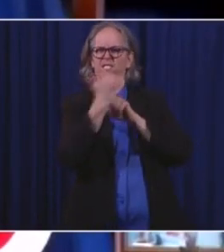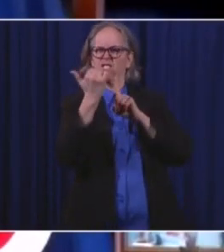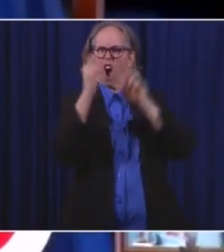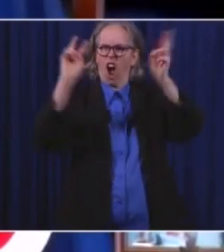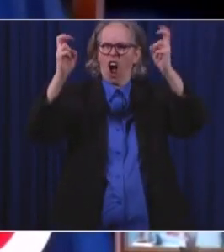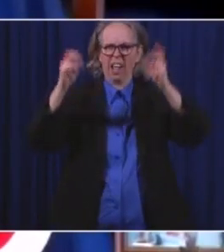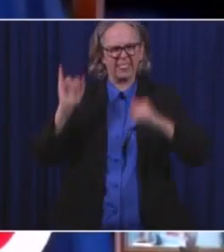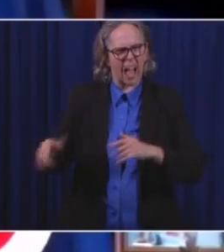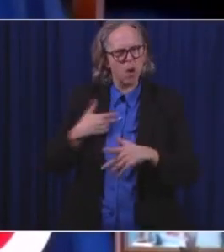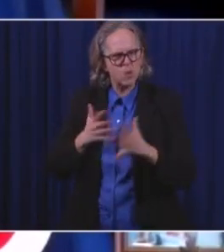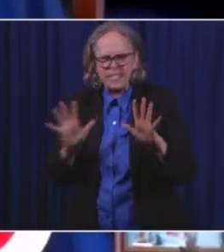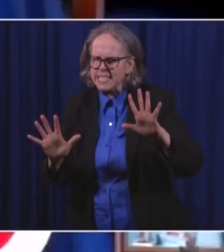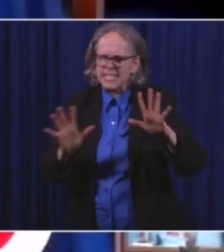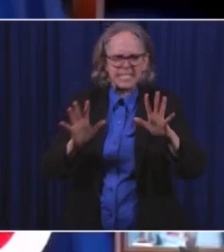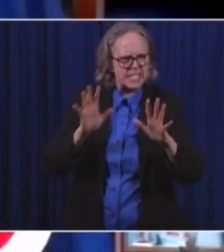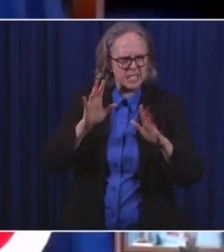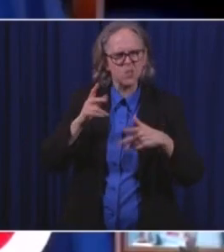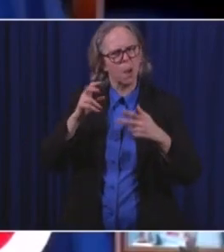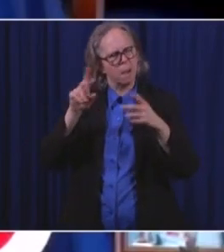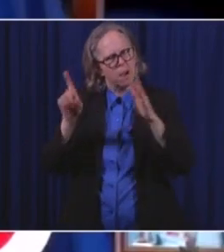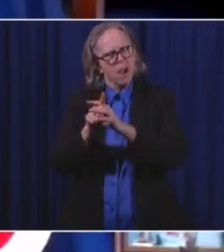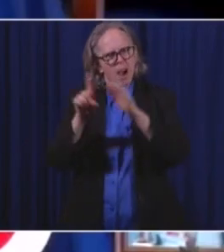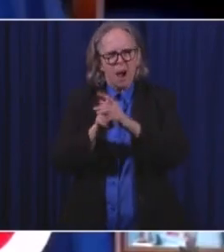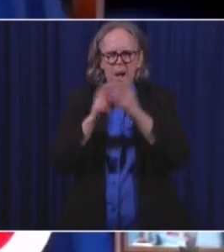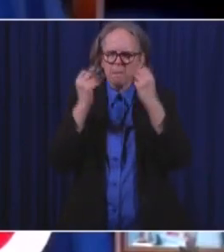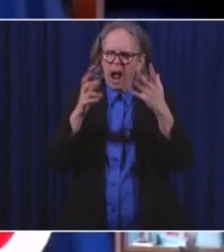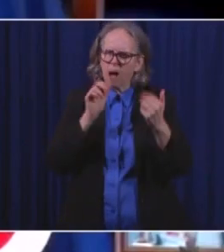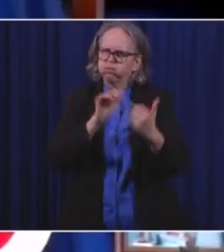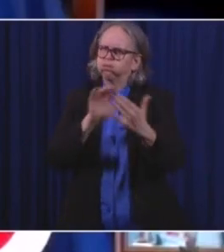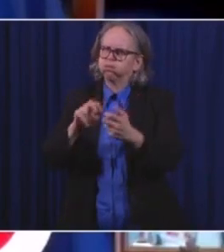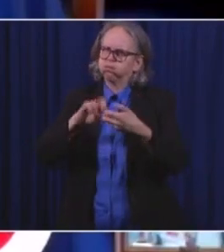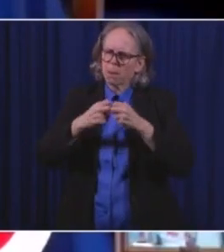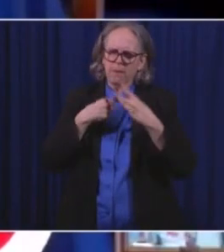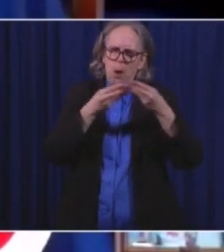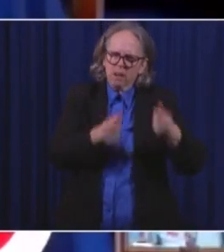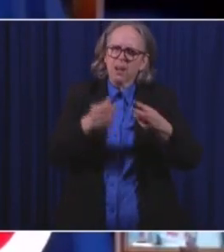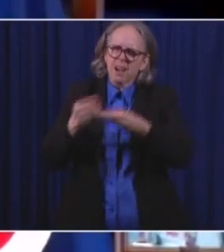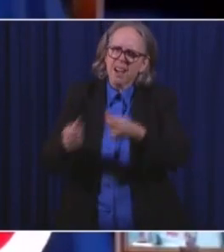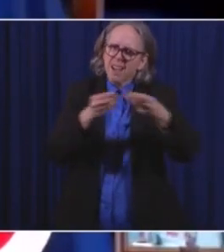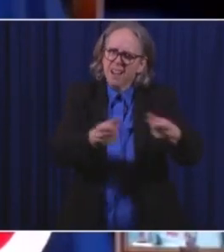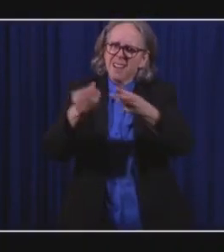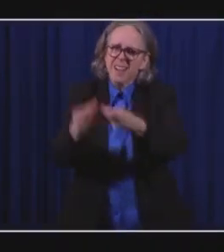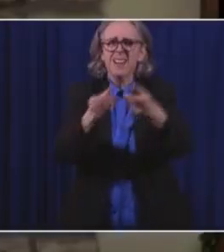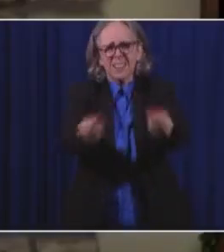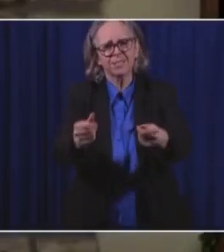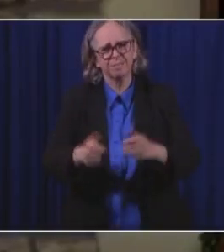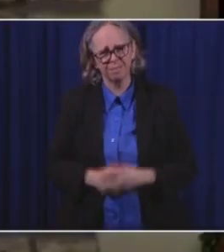that we're looking at and been doing as this pandemic has proceeded.